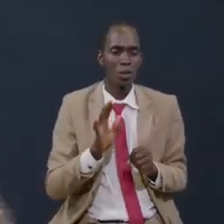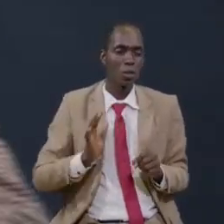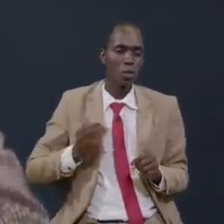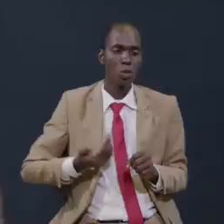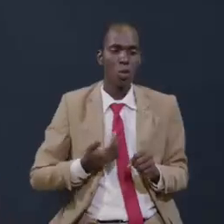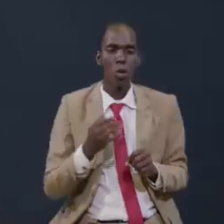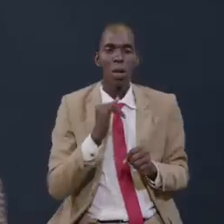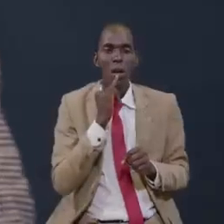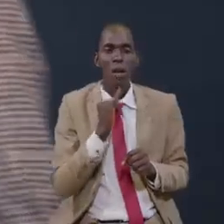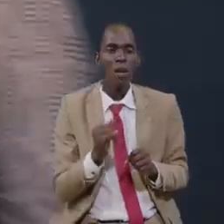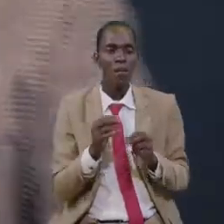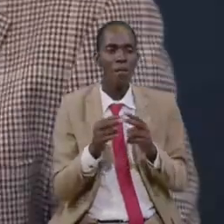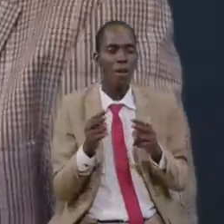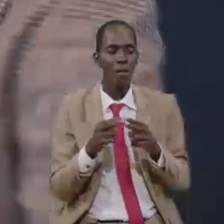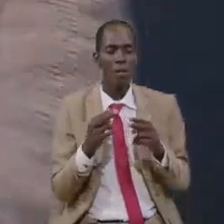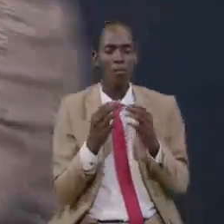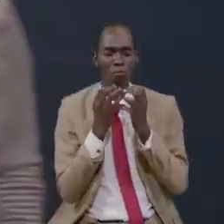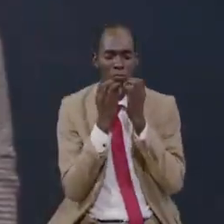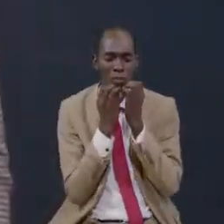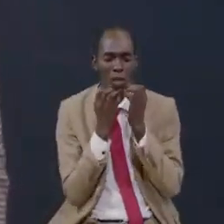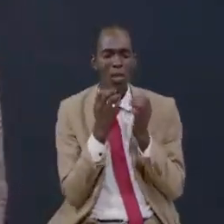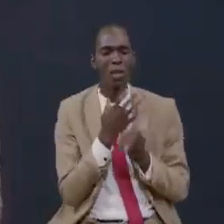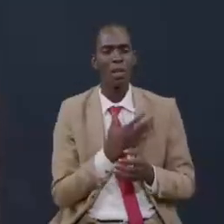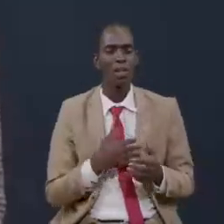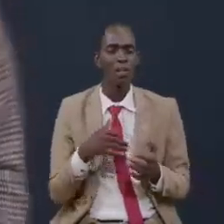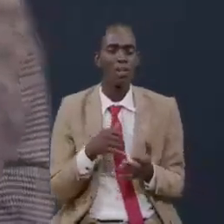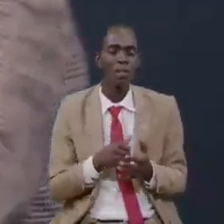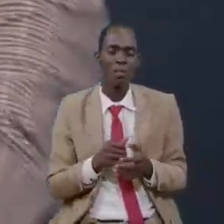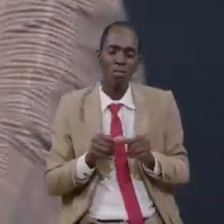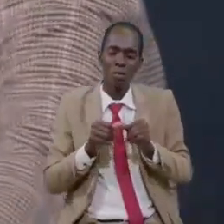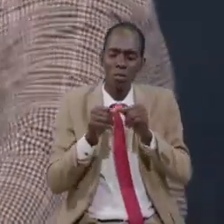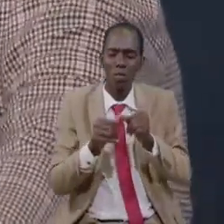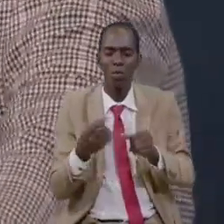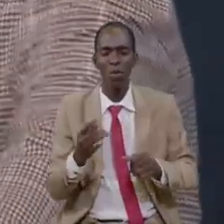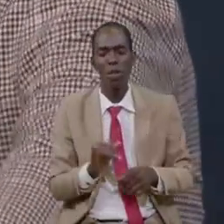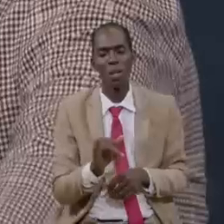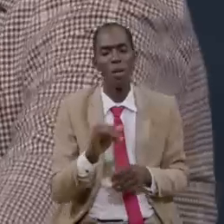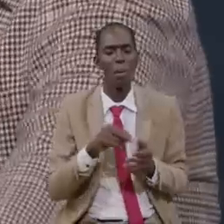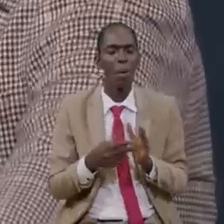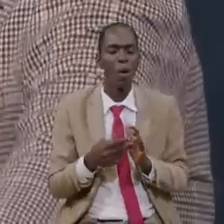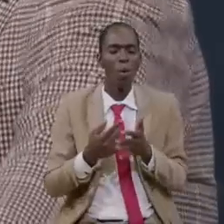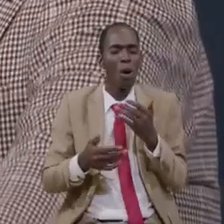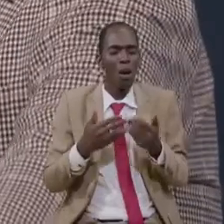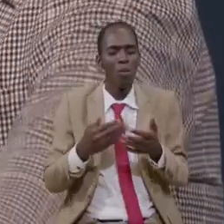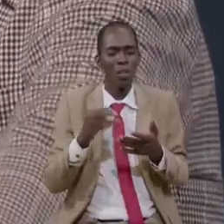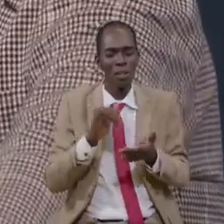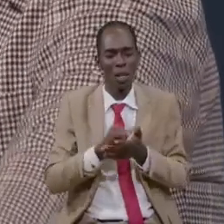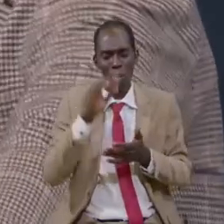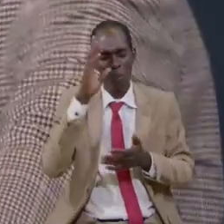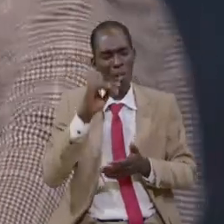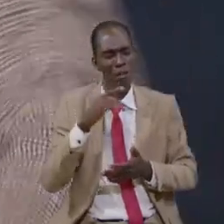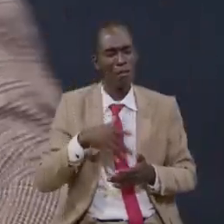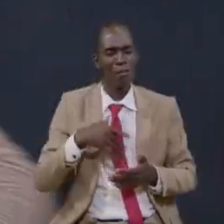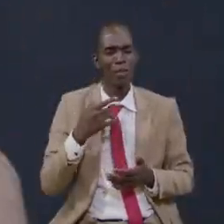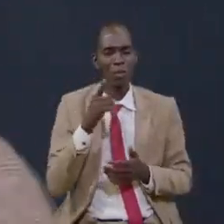it ceases forever. That is, whatever man thinks he can do has ceased forever,